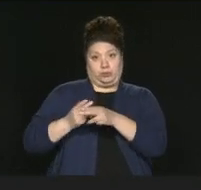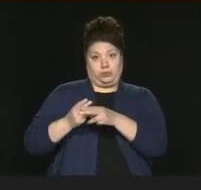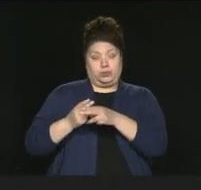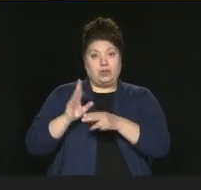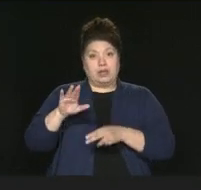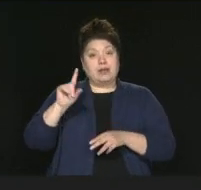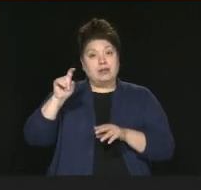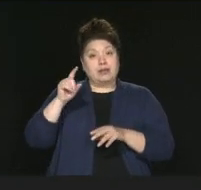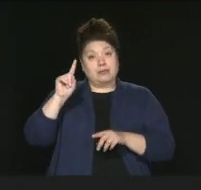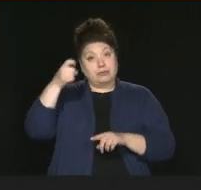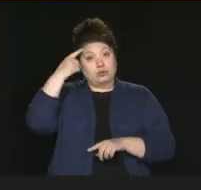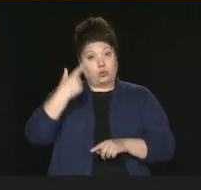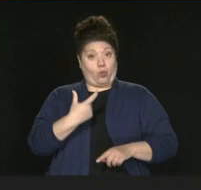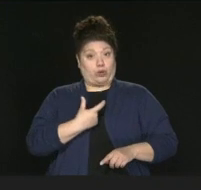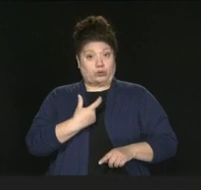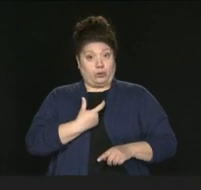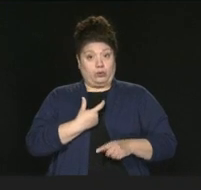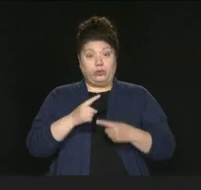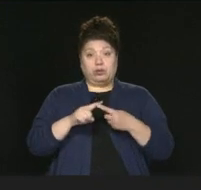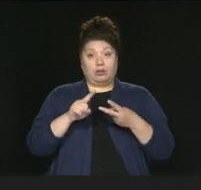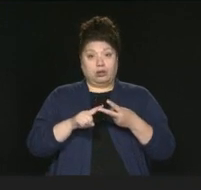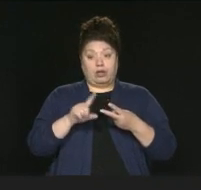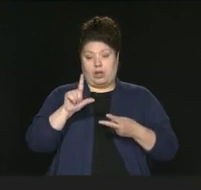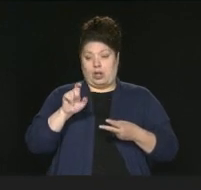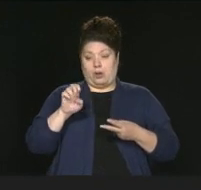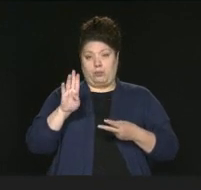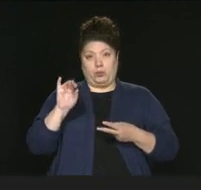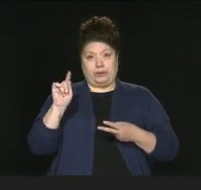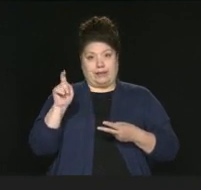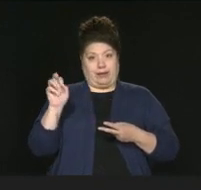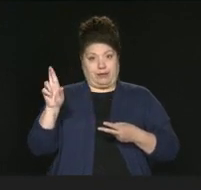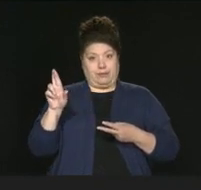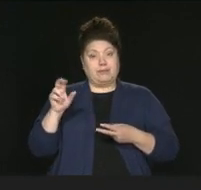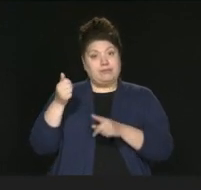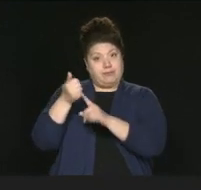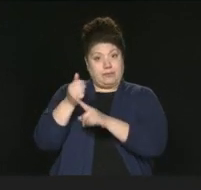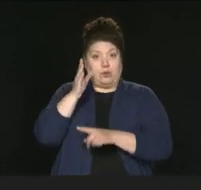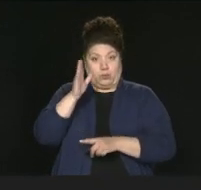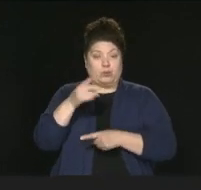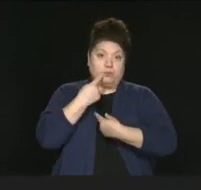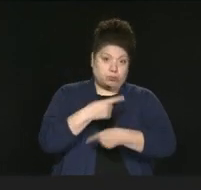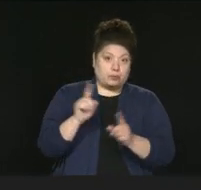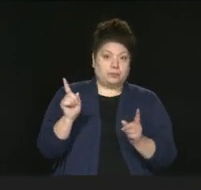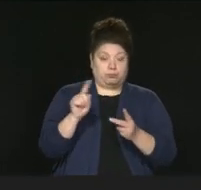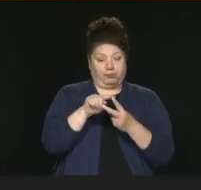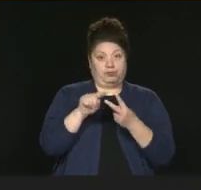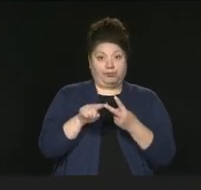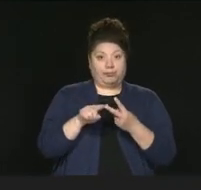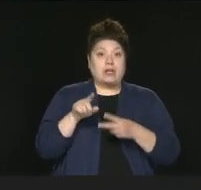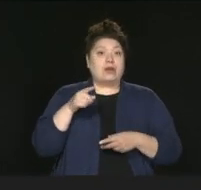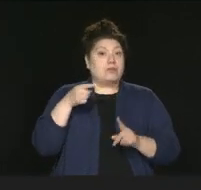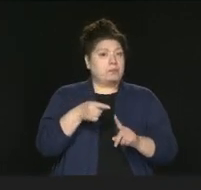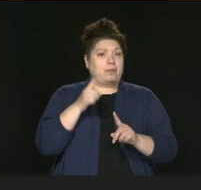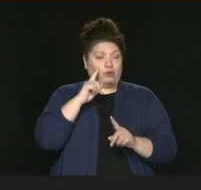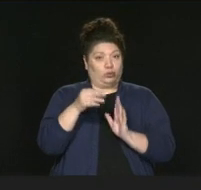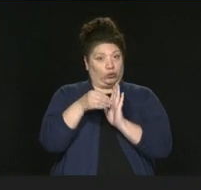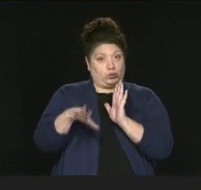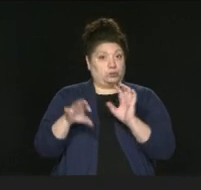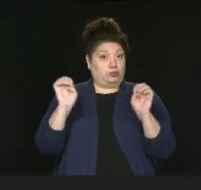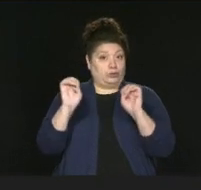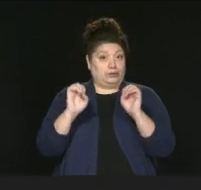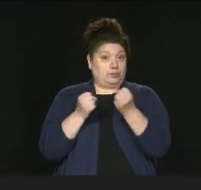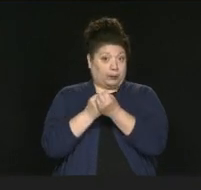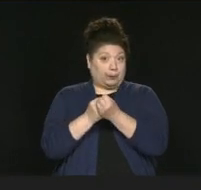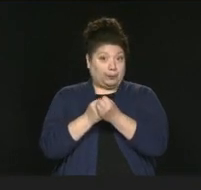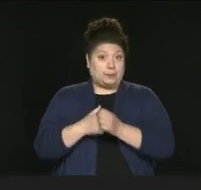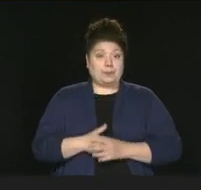Minister Louboutier, as to this particular emergency benefit. Follow-up question. So am I to